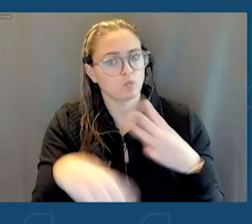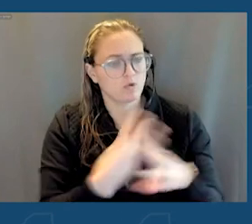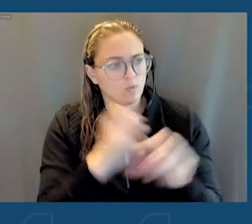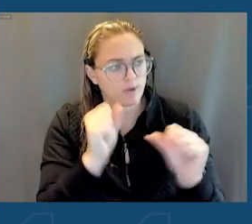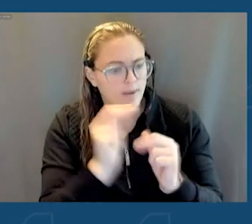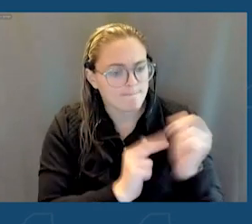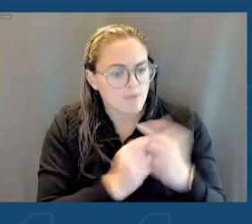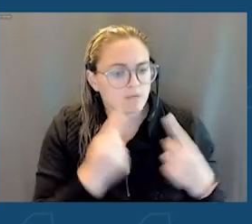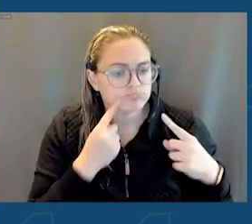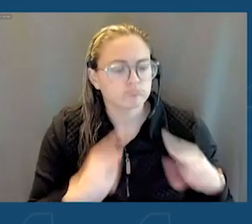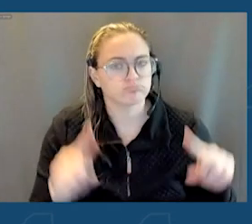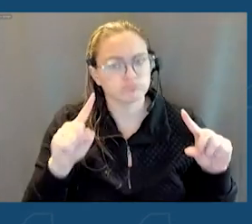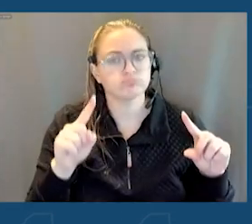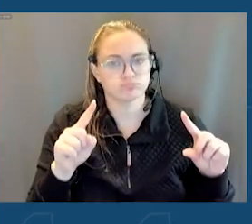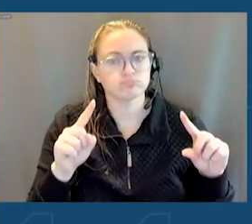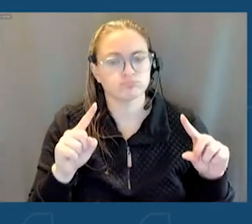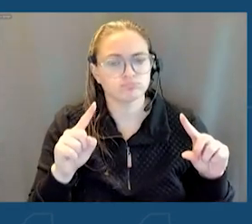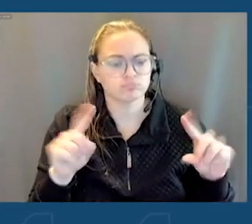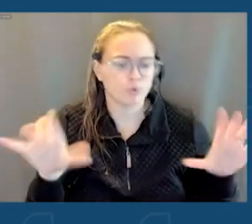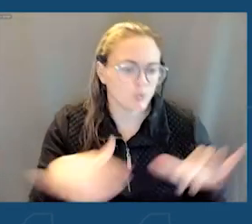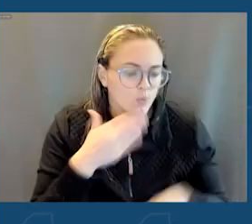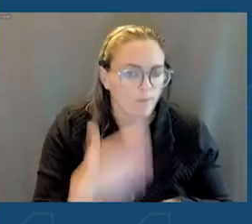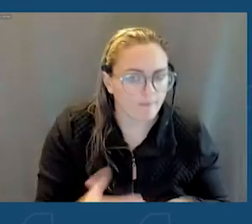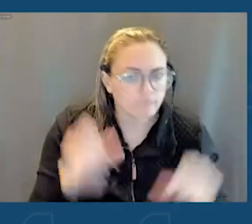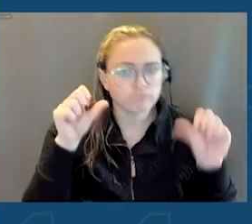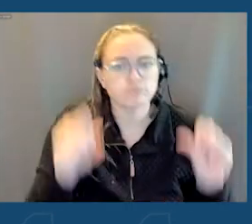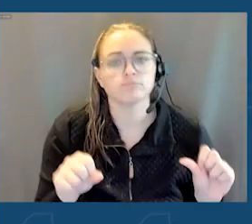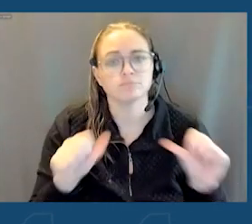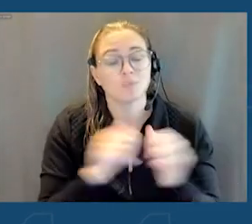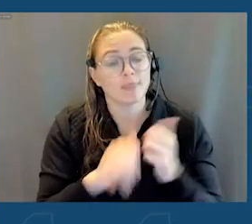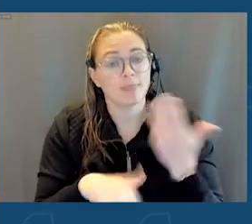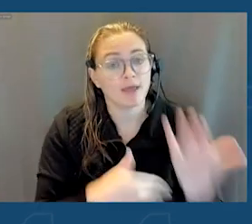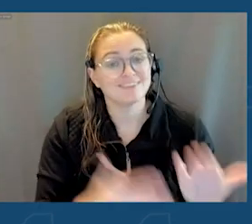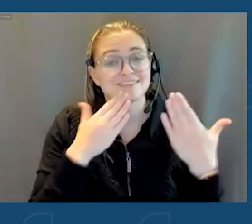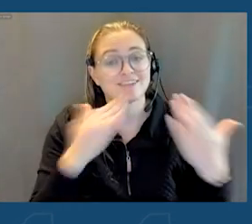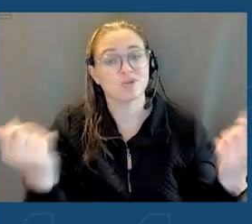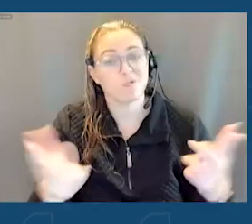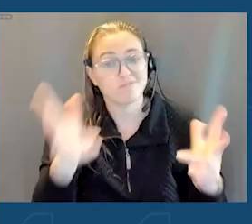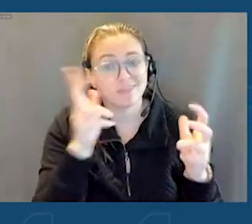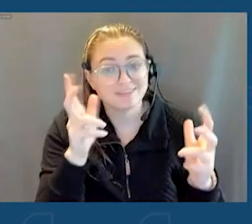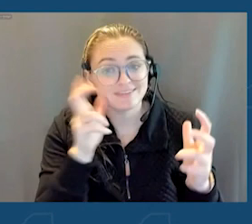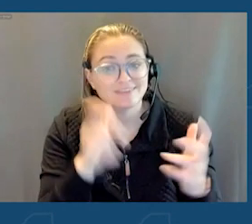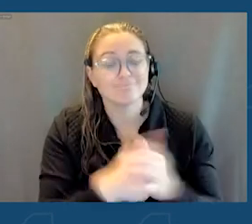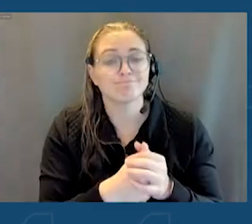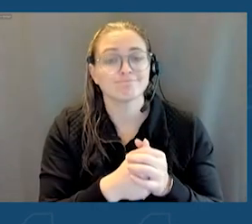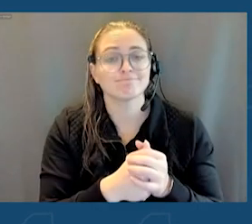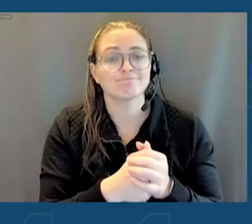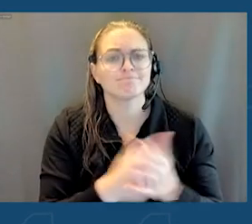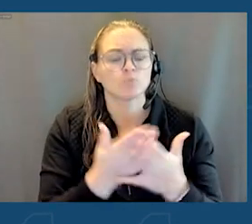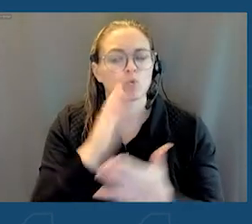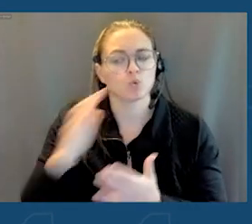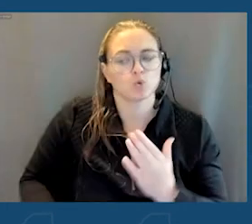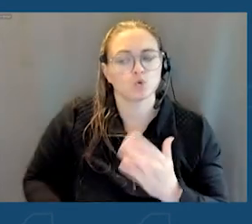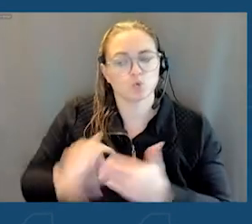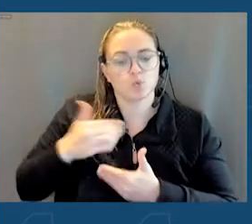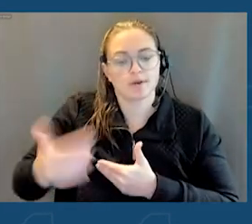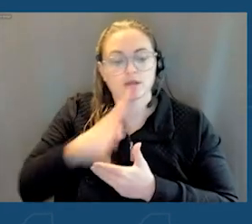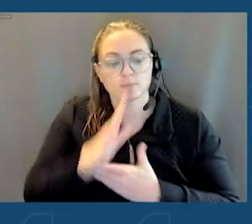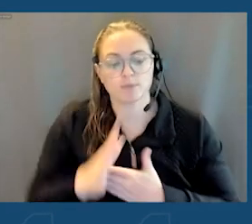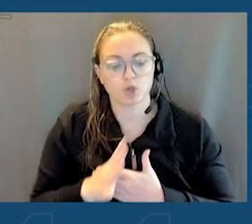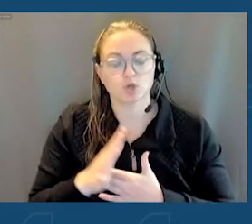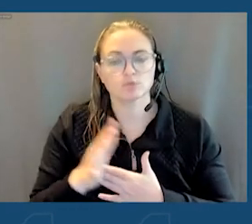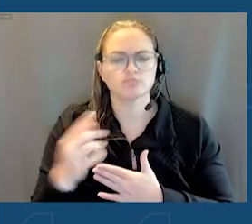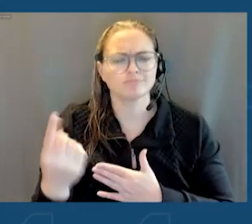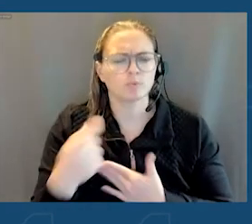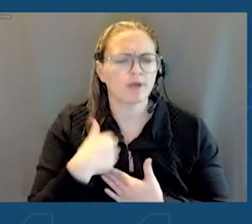do it efficiently, and we can do it well. And so with that, I thank you for listening, and I want to introduce our next speaker, who's someone who I've